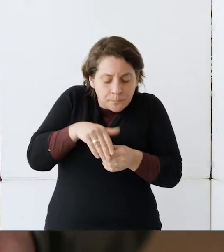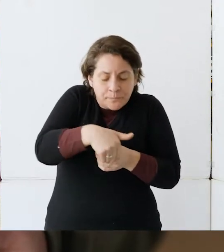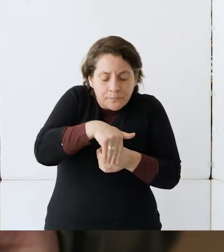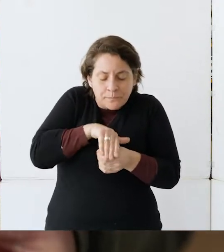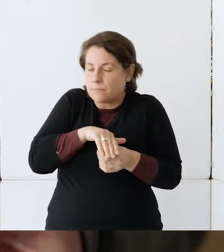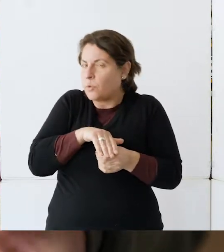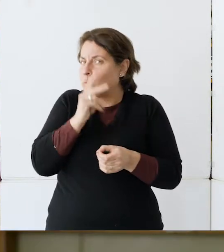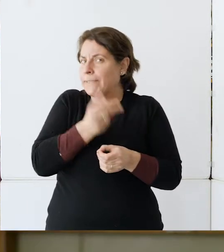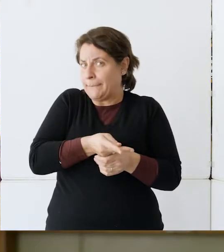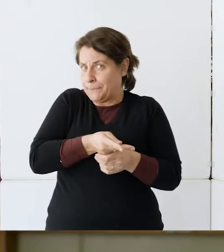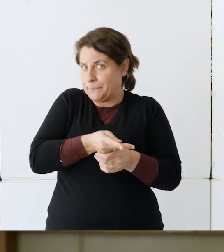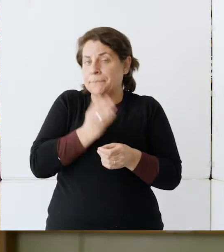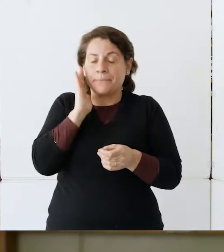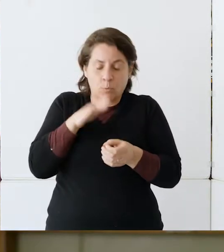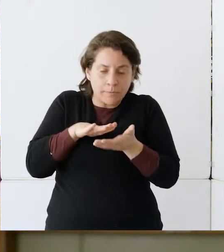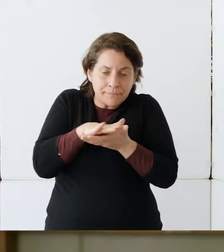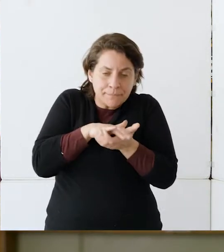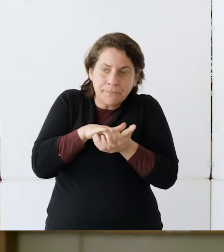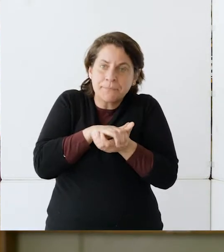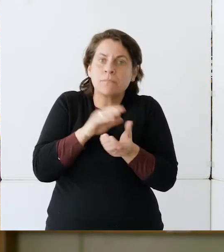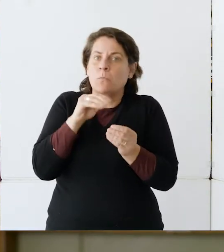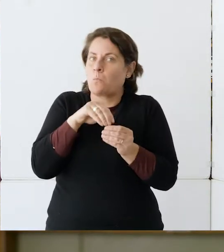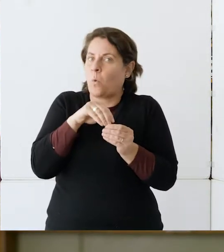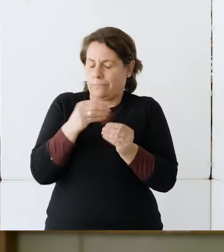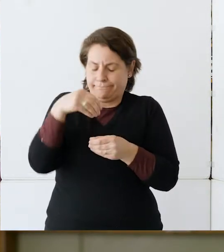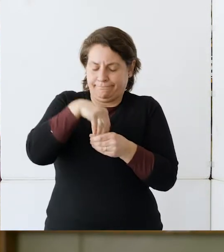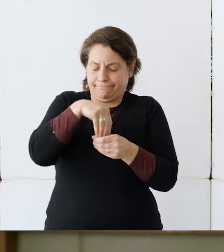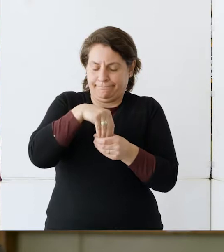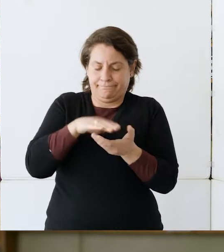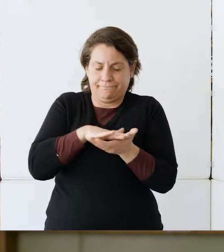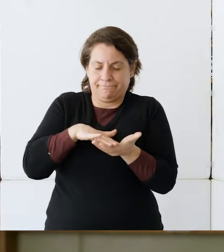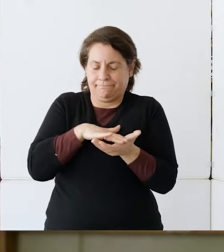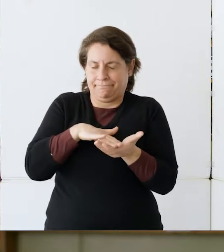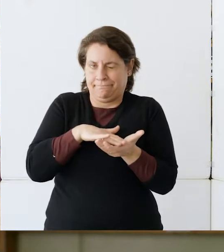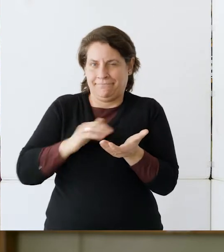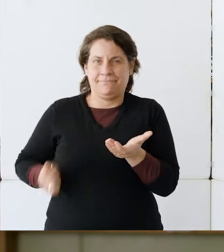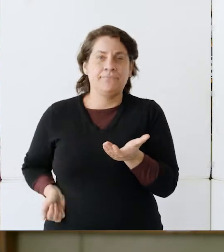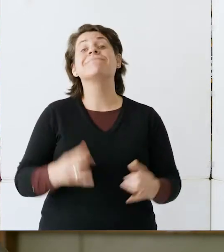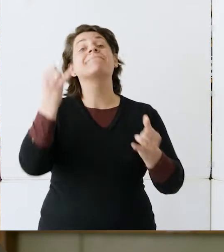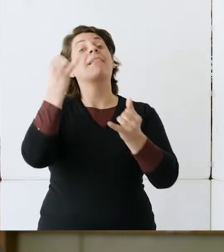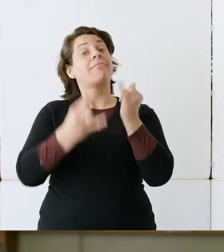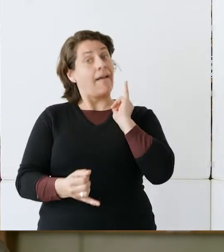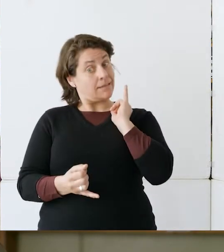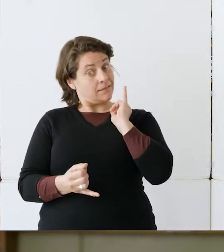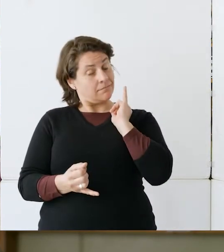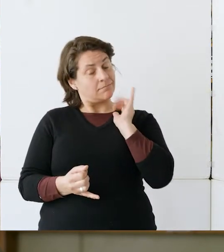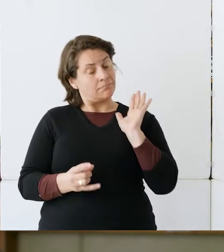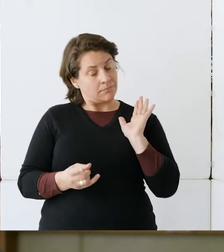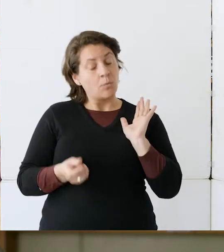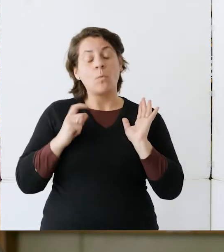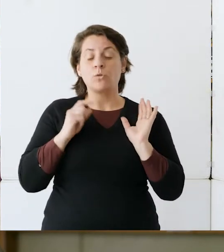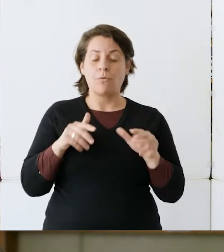there. Then I'm going to roll it just a little bit more to keep it in the ball shape. Last but not least, we want to allow our